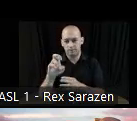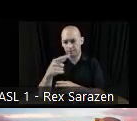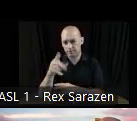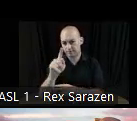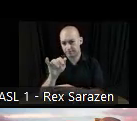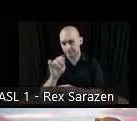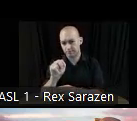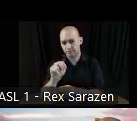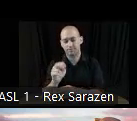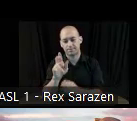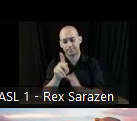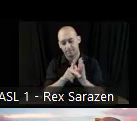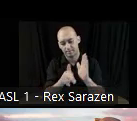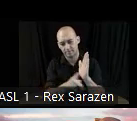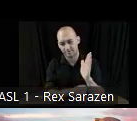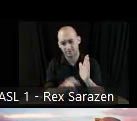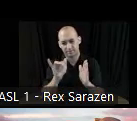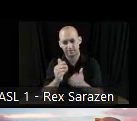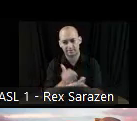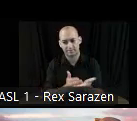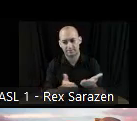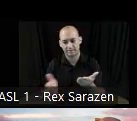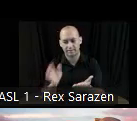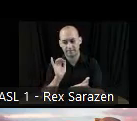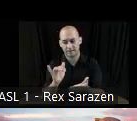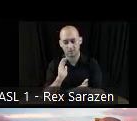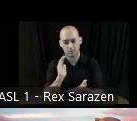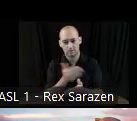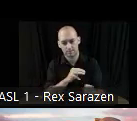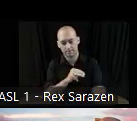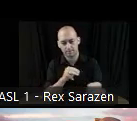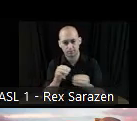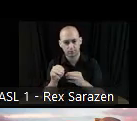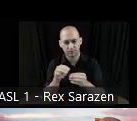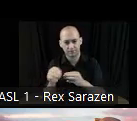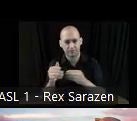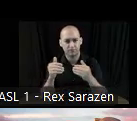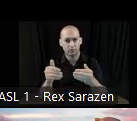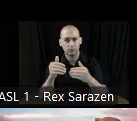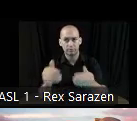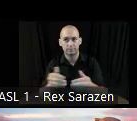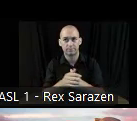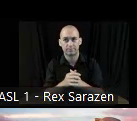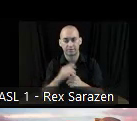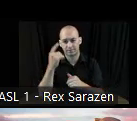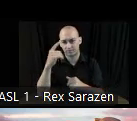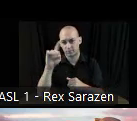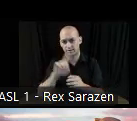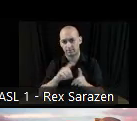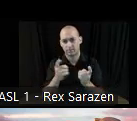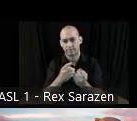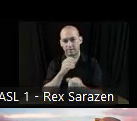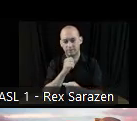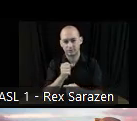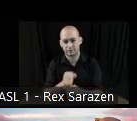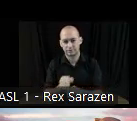policies. So this is something that we are kind of moving forward for the Department of Aging. We would